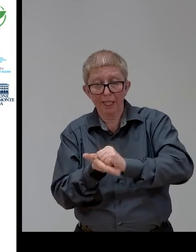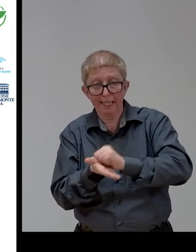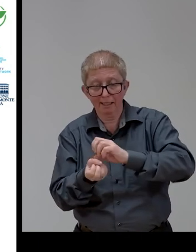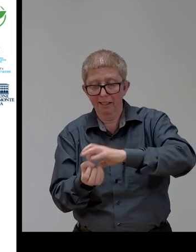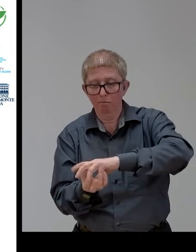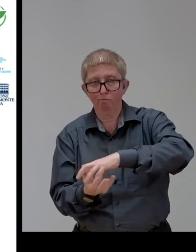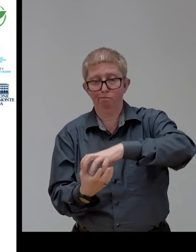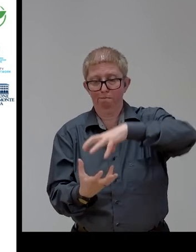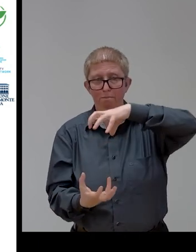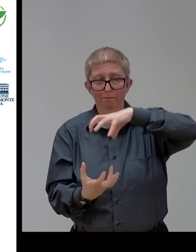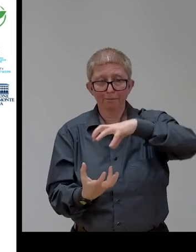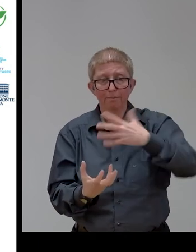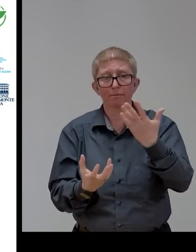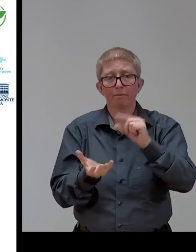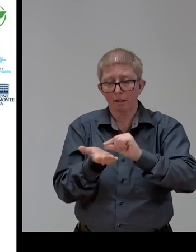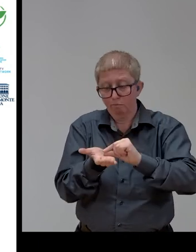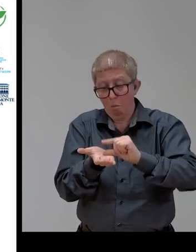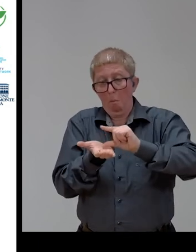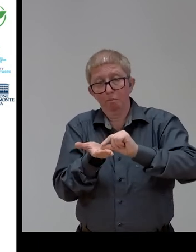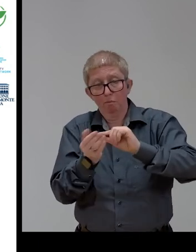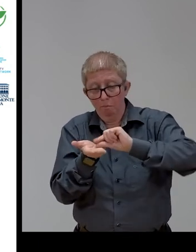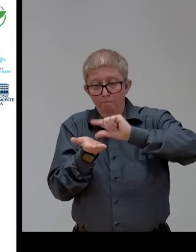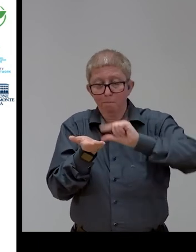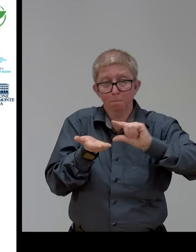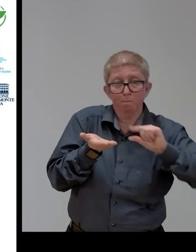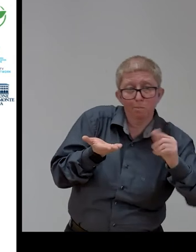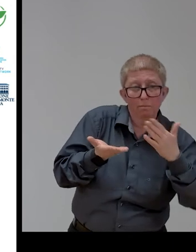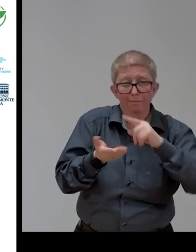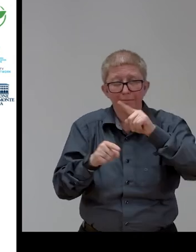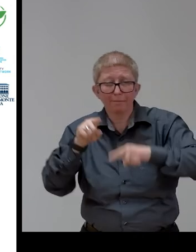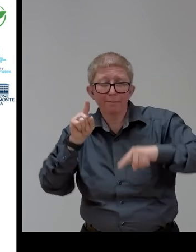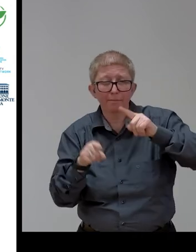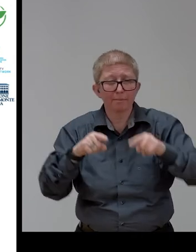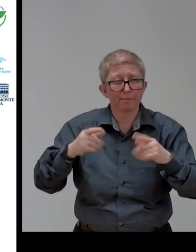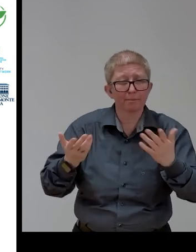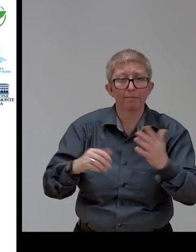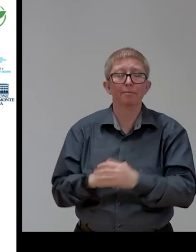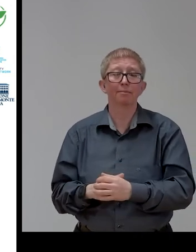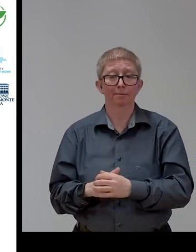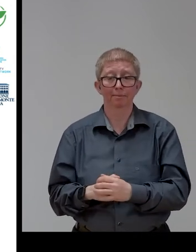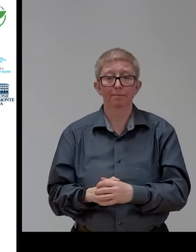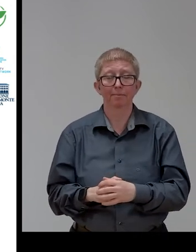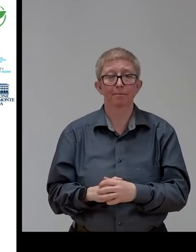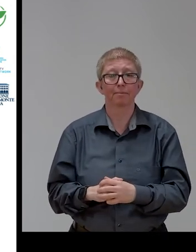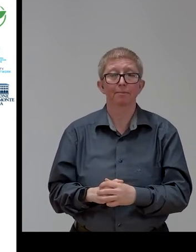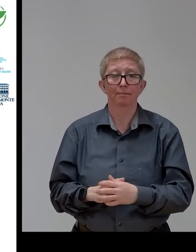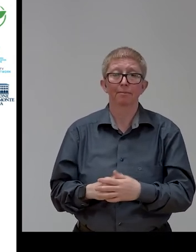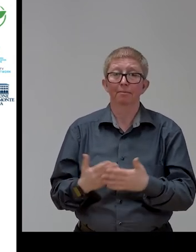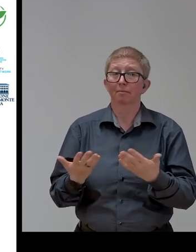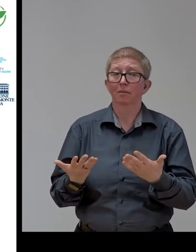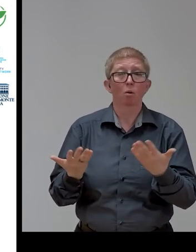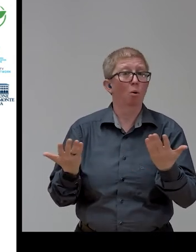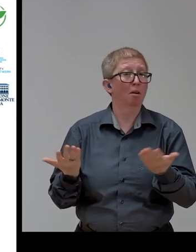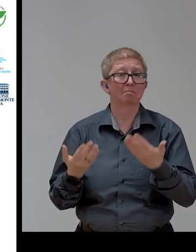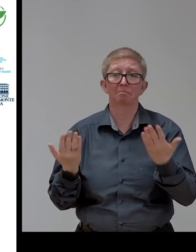and large size characters. The caption and the signage can be made with